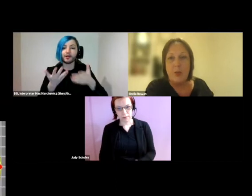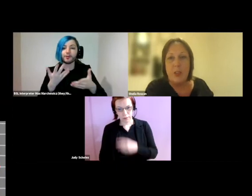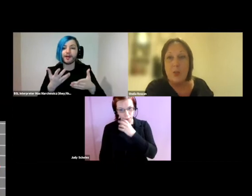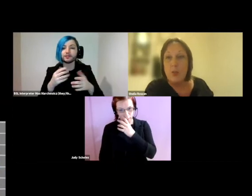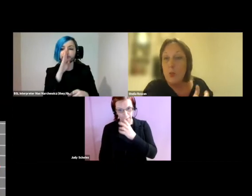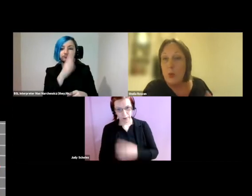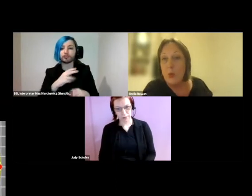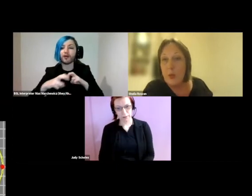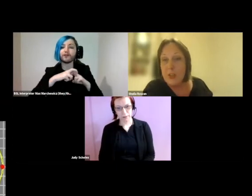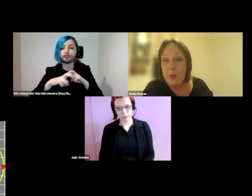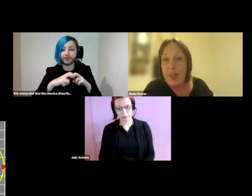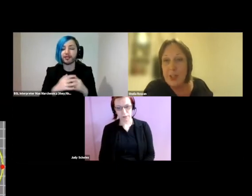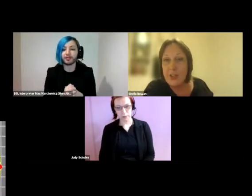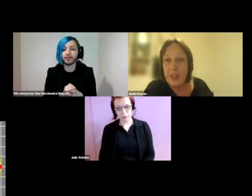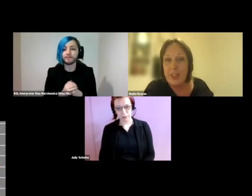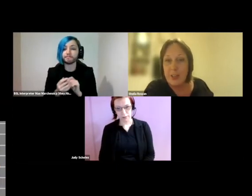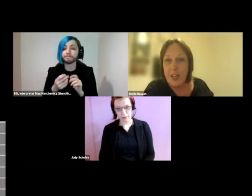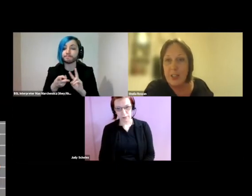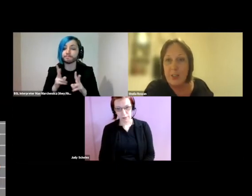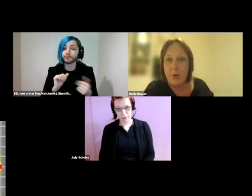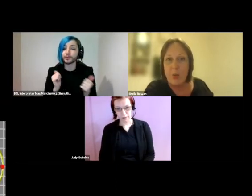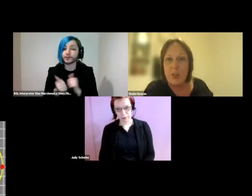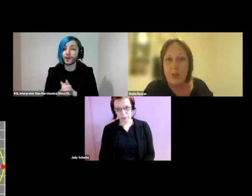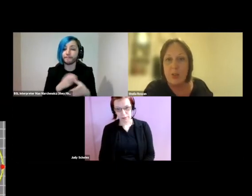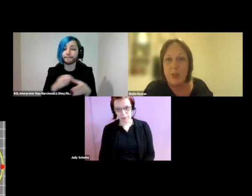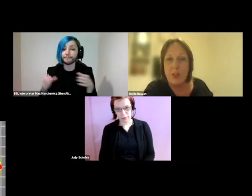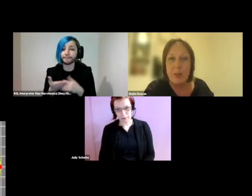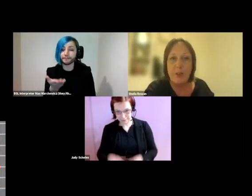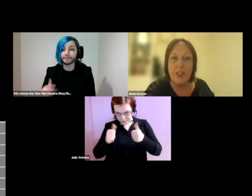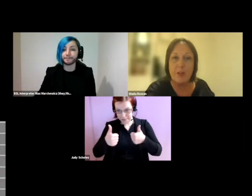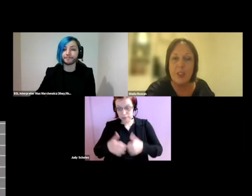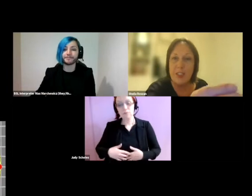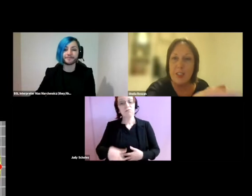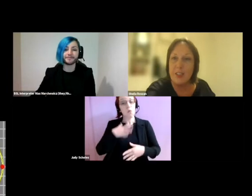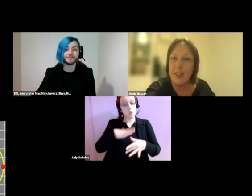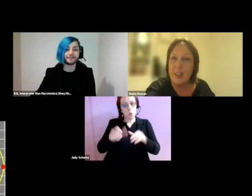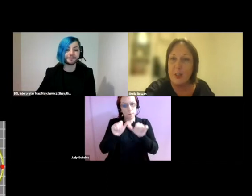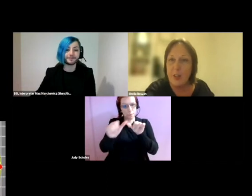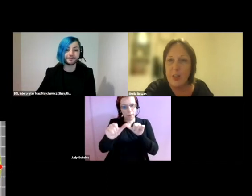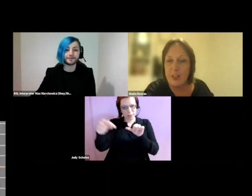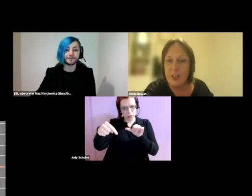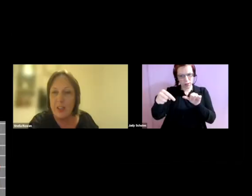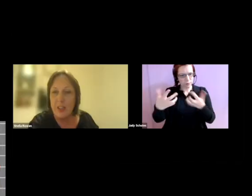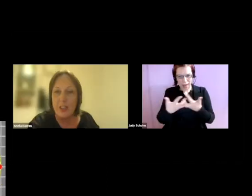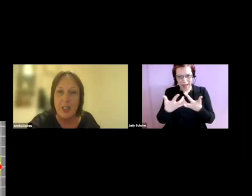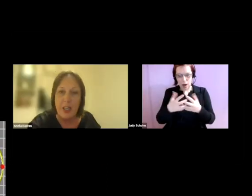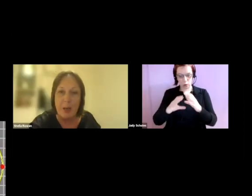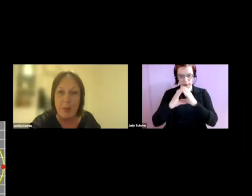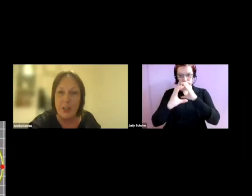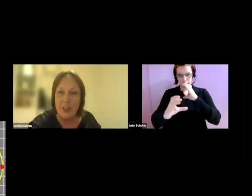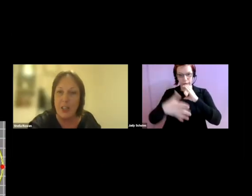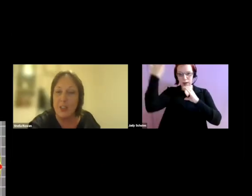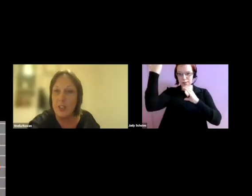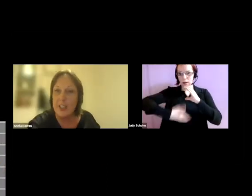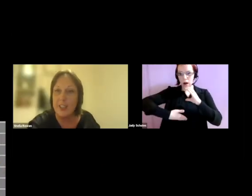Now, when we want to measure that effect, what we do is we effectively take a slice through our cylinder here.